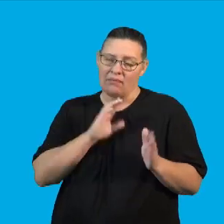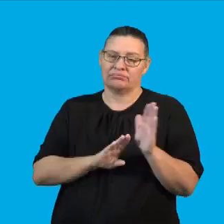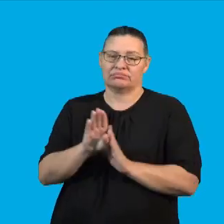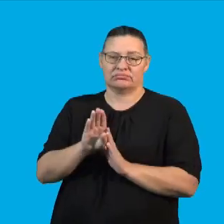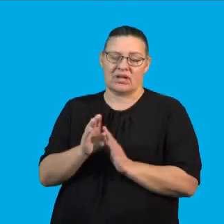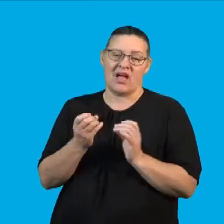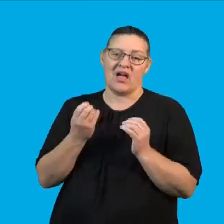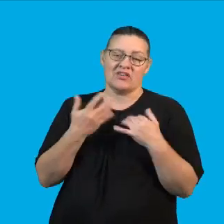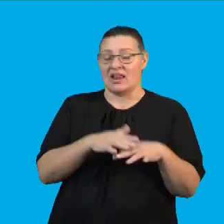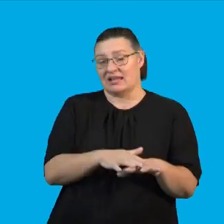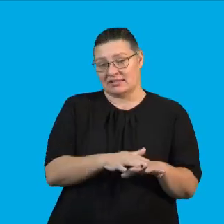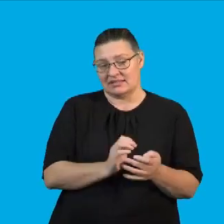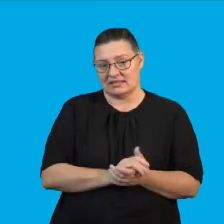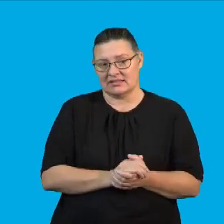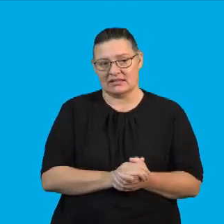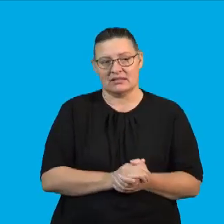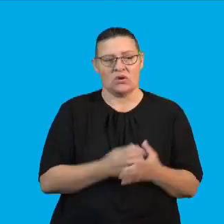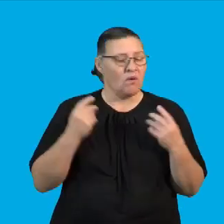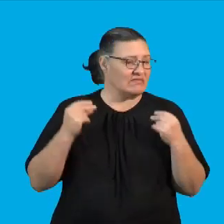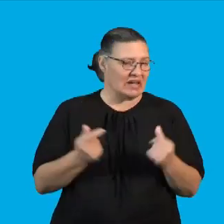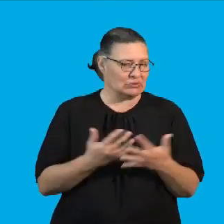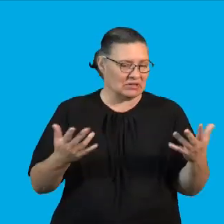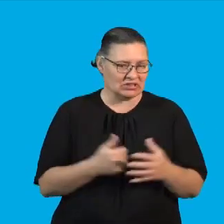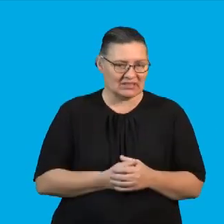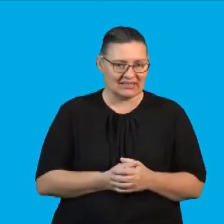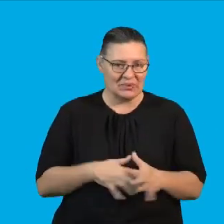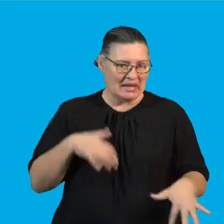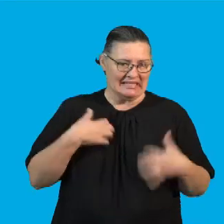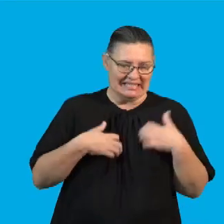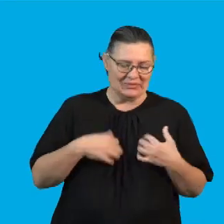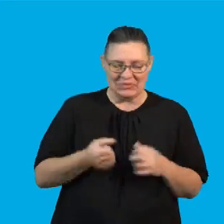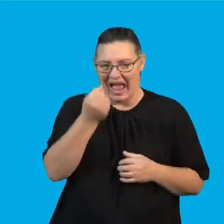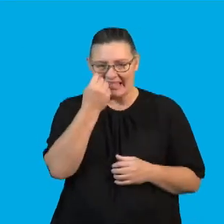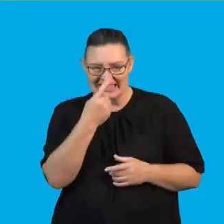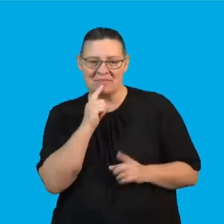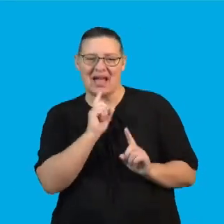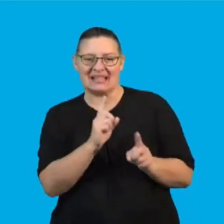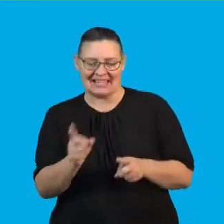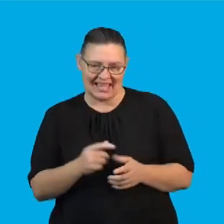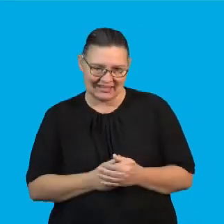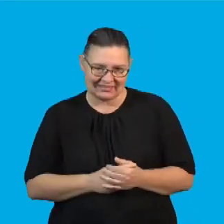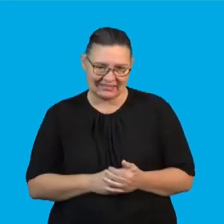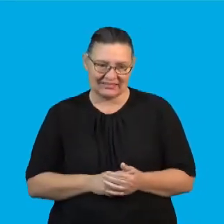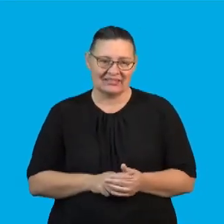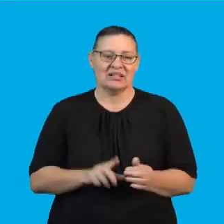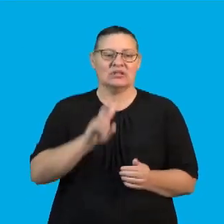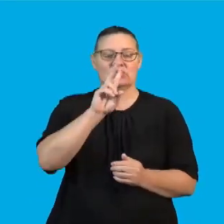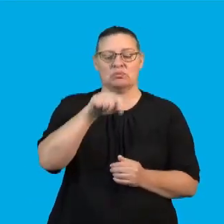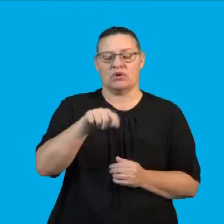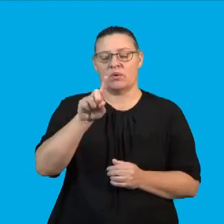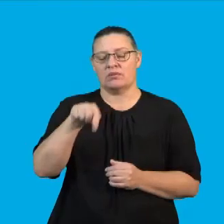the chances in fertilization. So we quickly jumped, we are too fast. Exciting to understand what we are